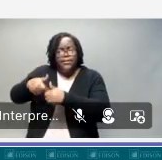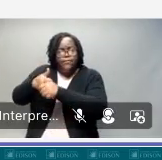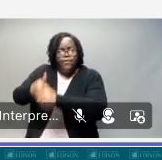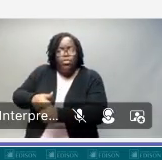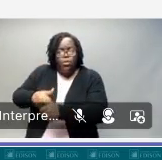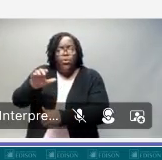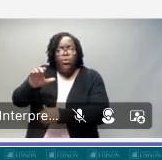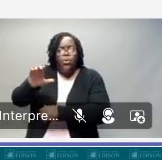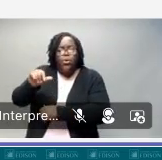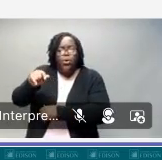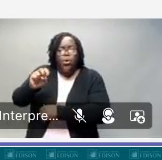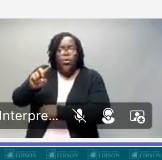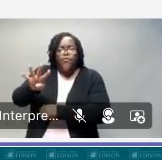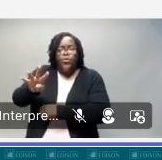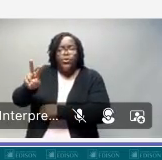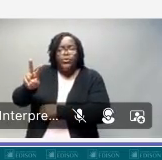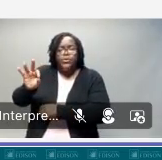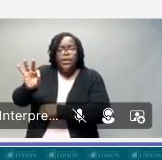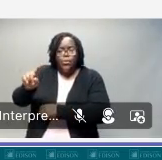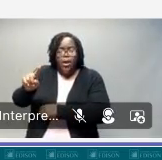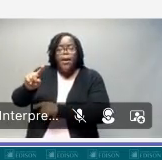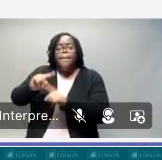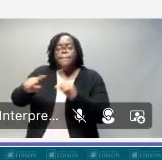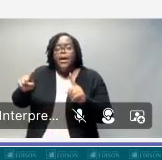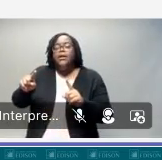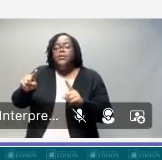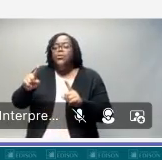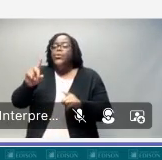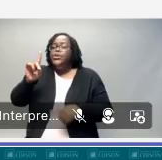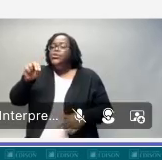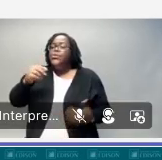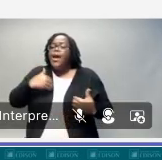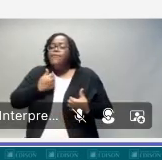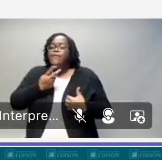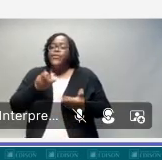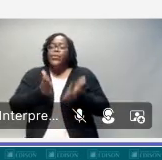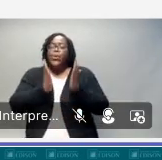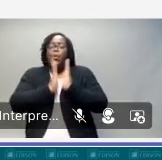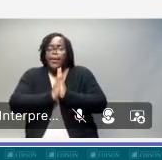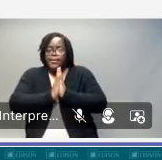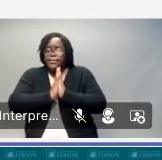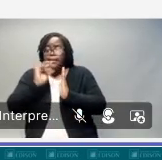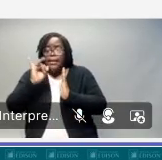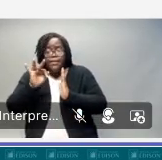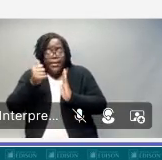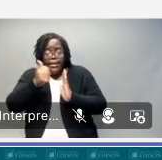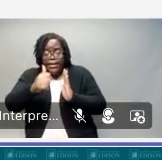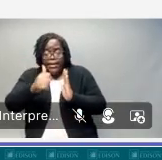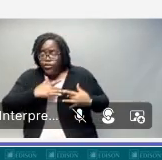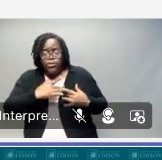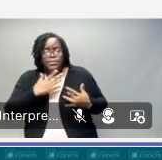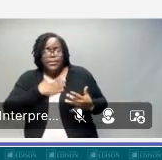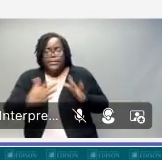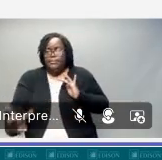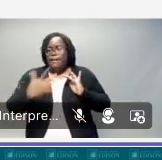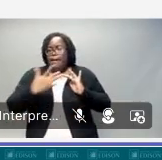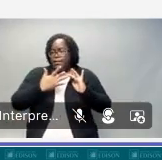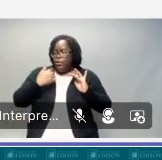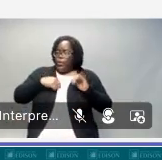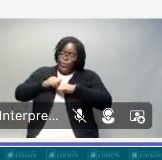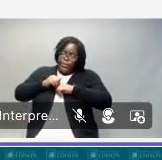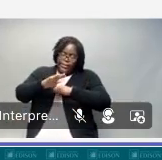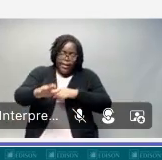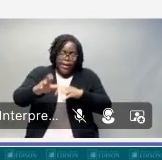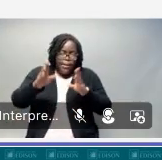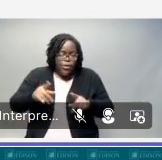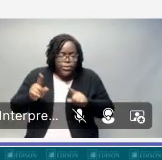4291. But we do have some ad hoc requests that might come in. And if you have any concerns, you can definitely reach out and we can send one of our subject